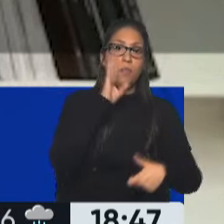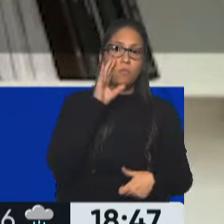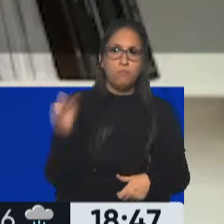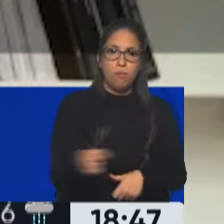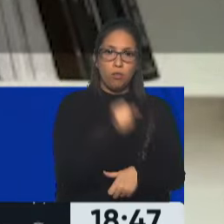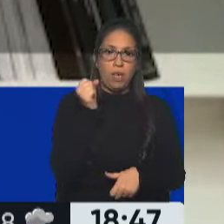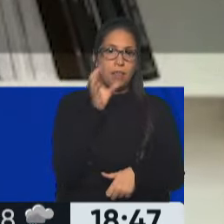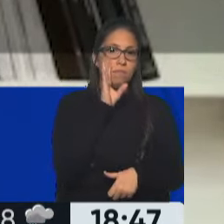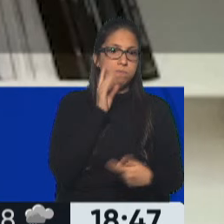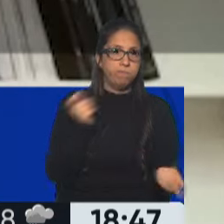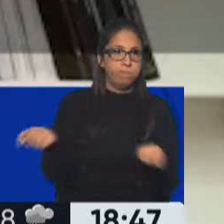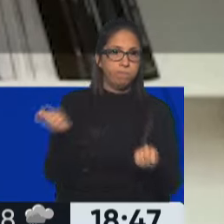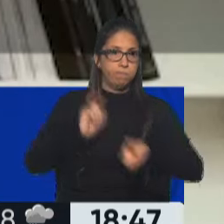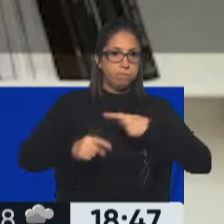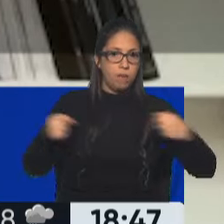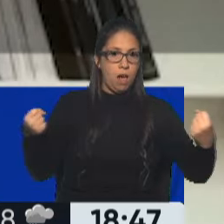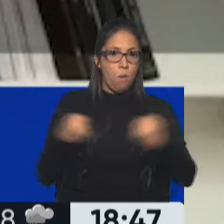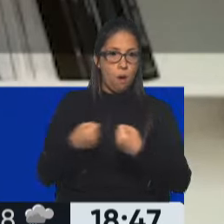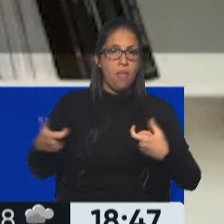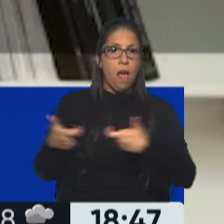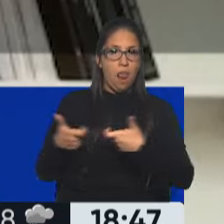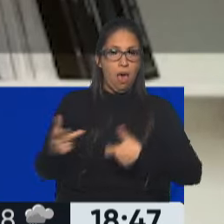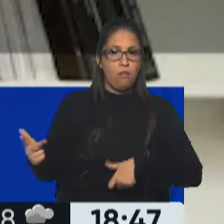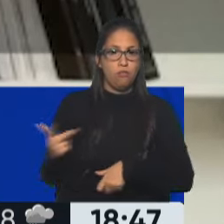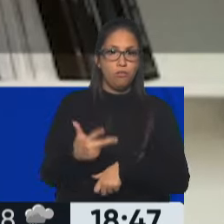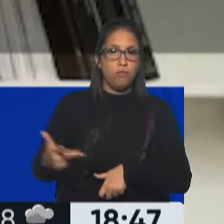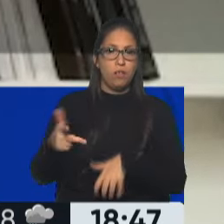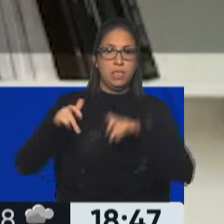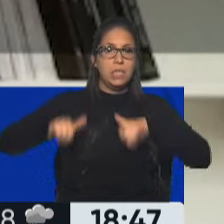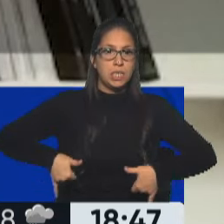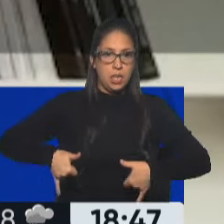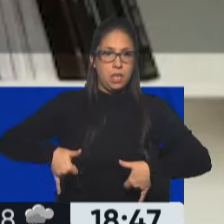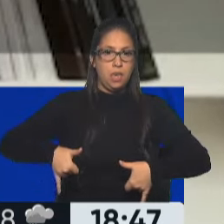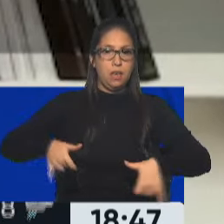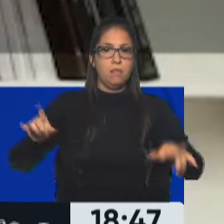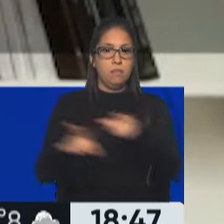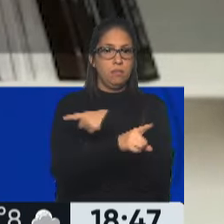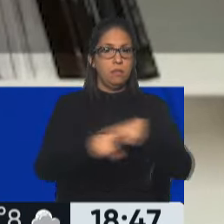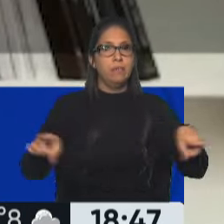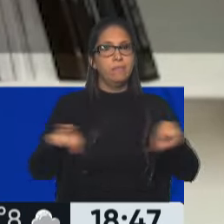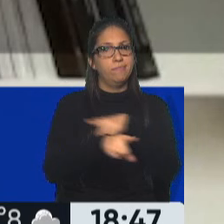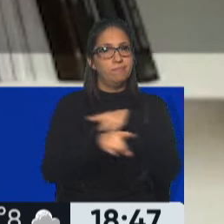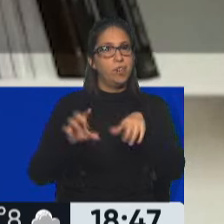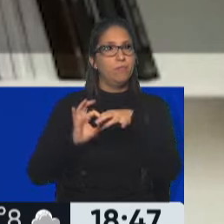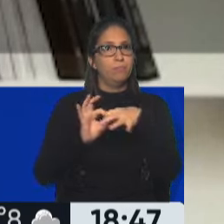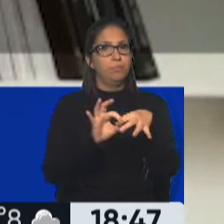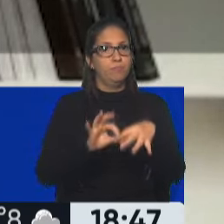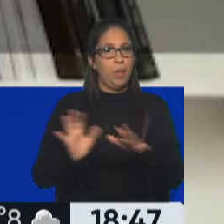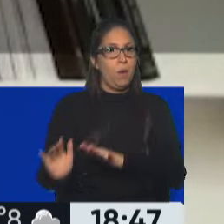the US coordinates and reassures its allies that all three countries are singing off the same hymn sheet, so to